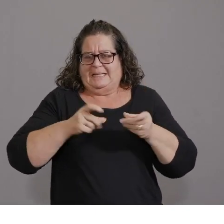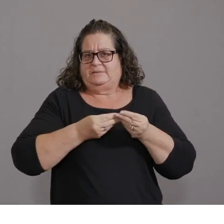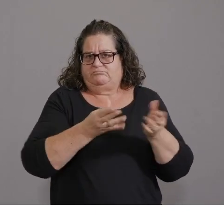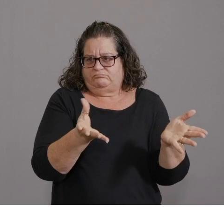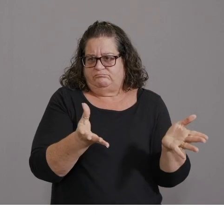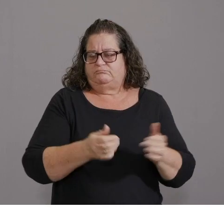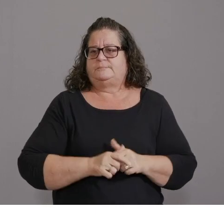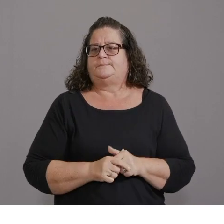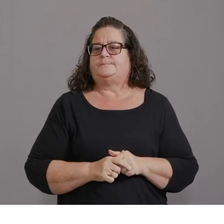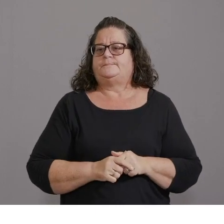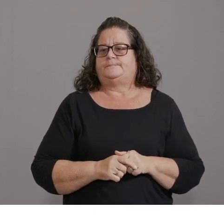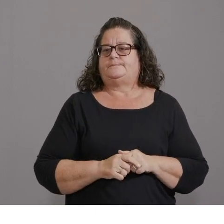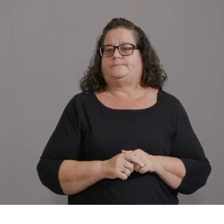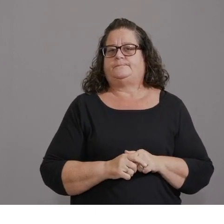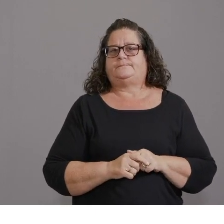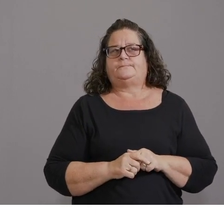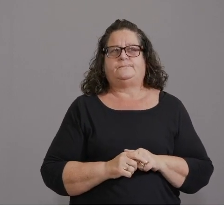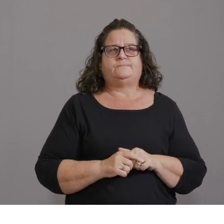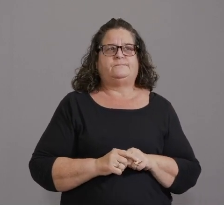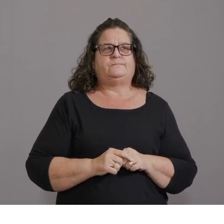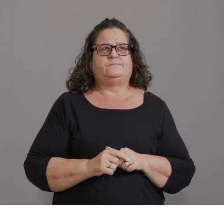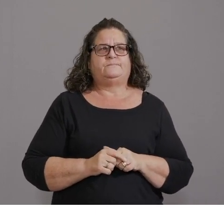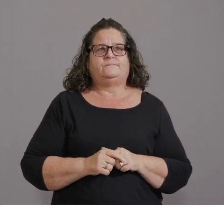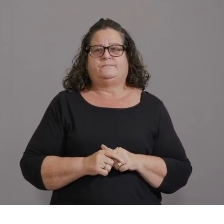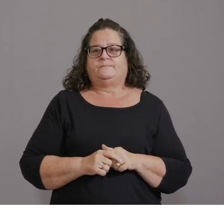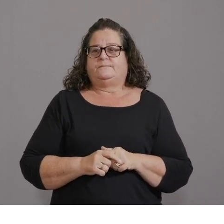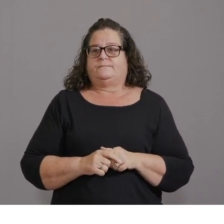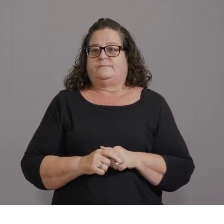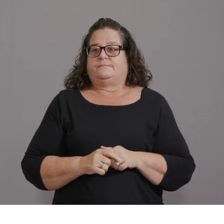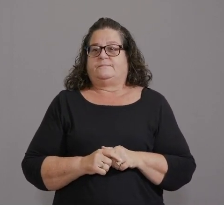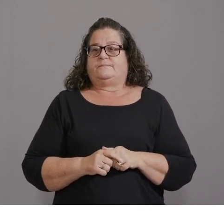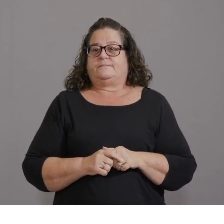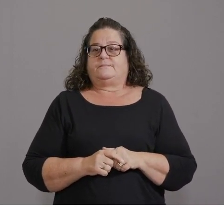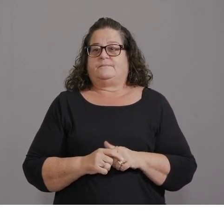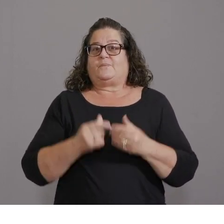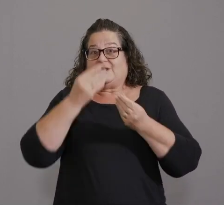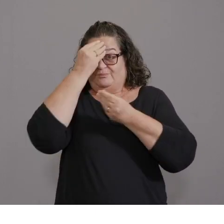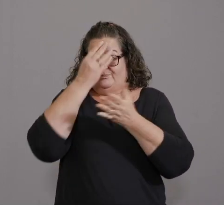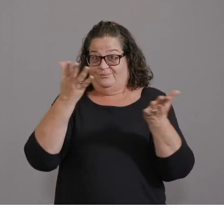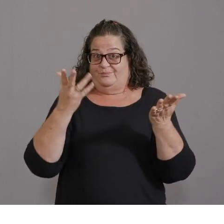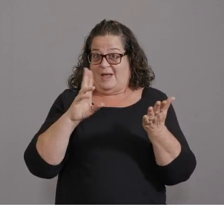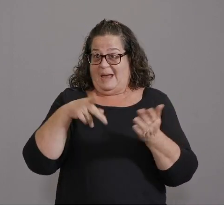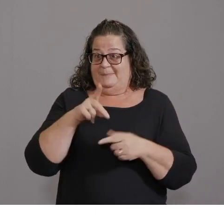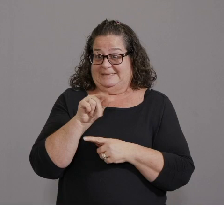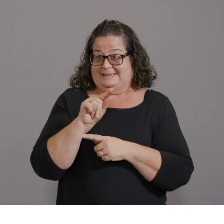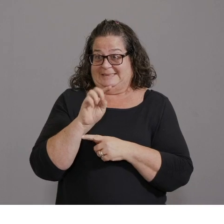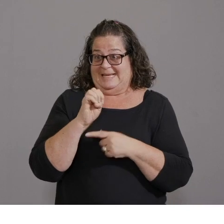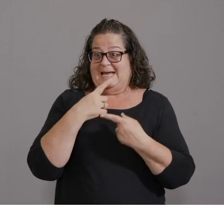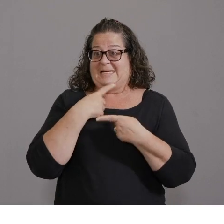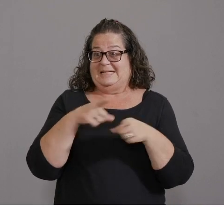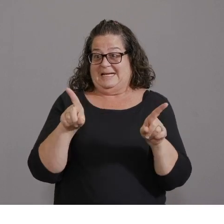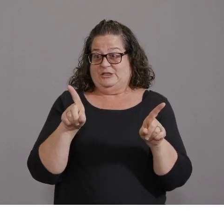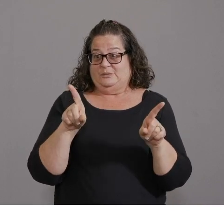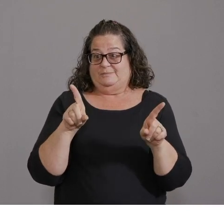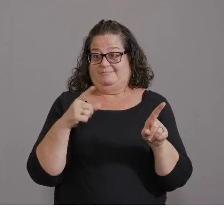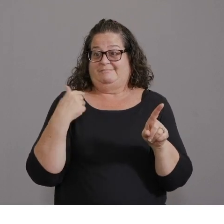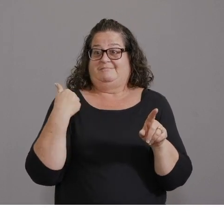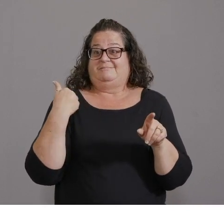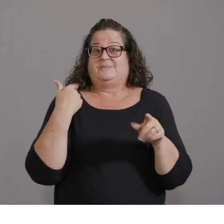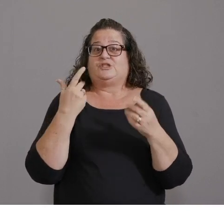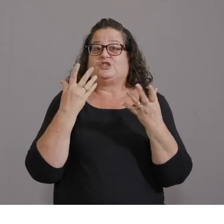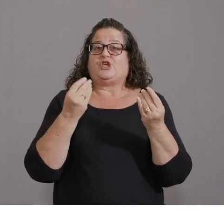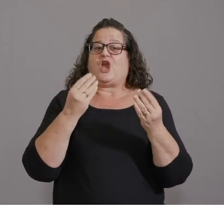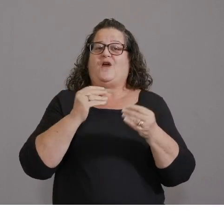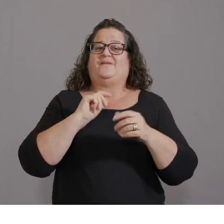So to talk about updates and announcements of this week, on Monday we had a soft launch of the State Farm Stadium